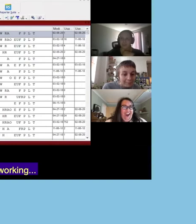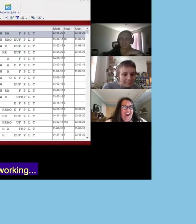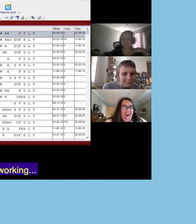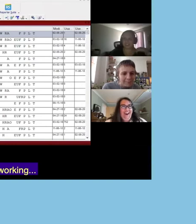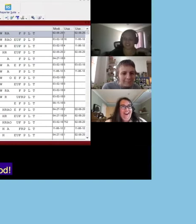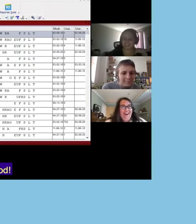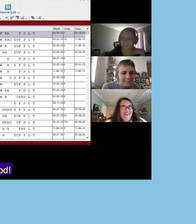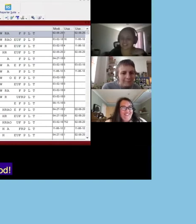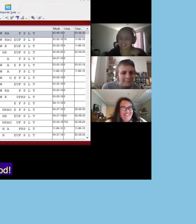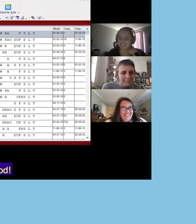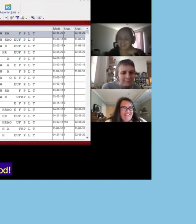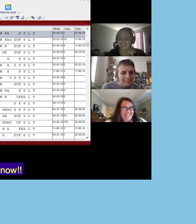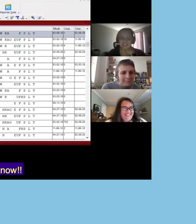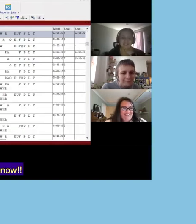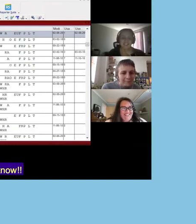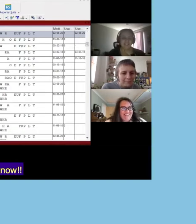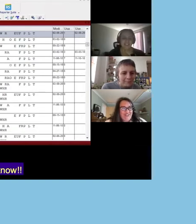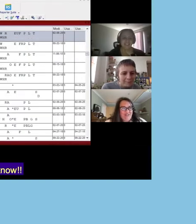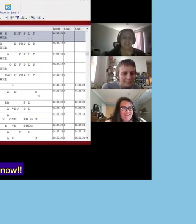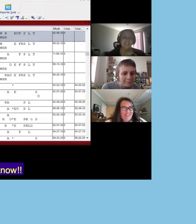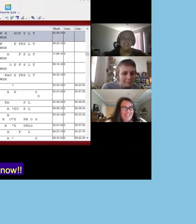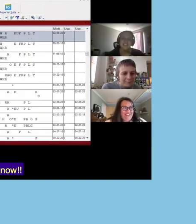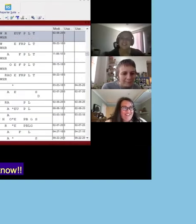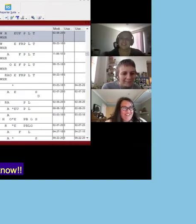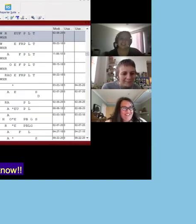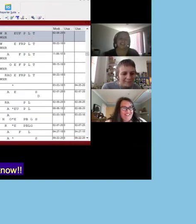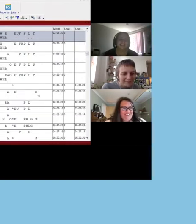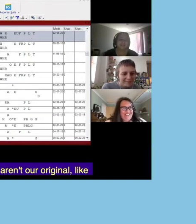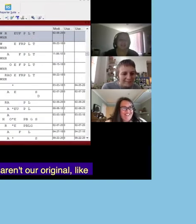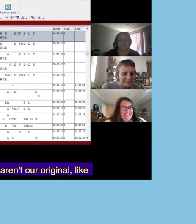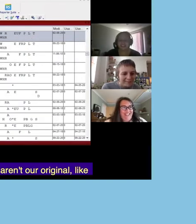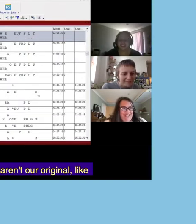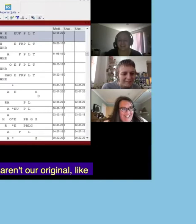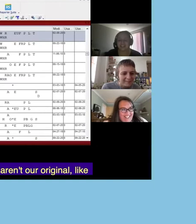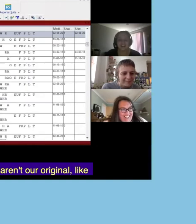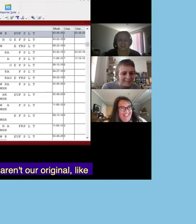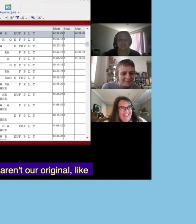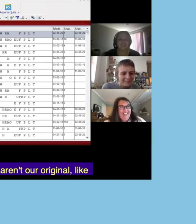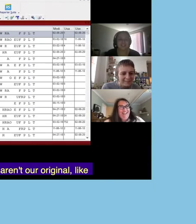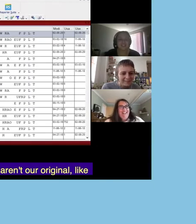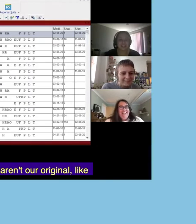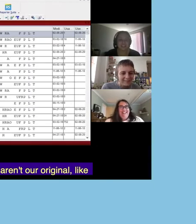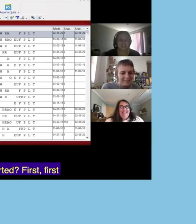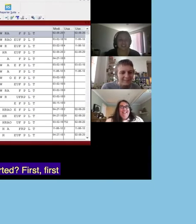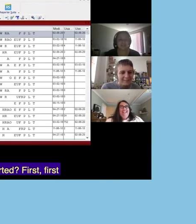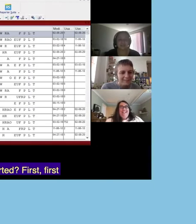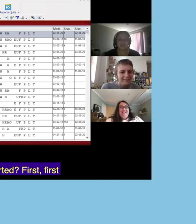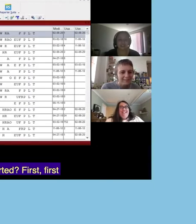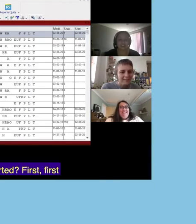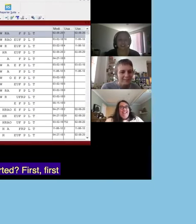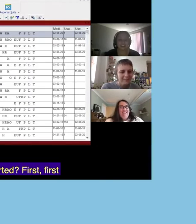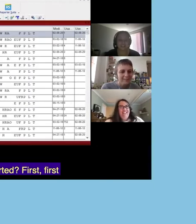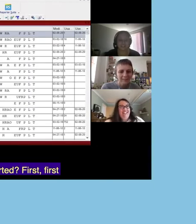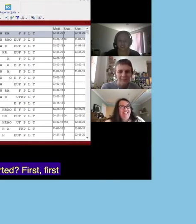were working. Oh my god! Oh, the people I know! But these are original, like, remember when we